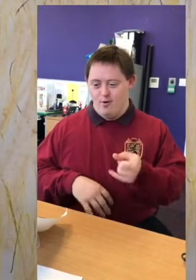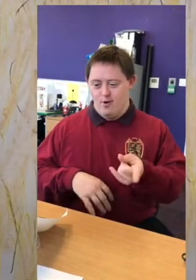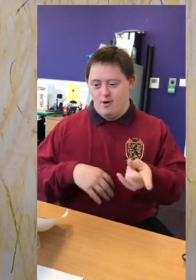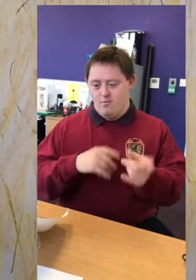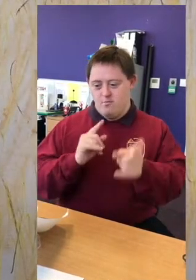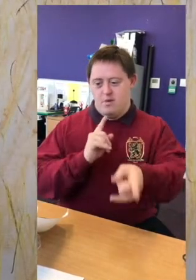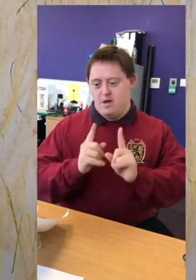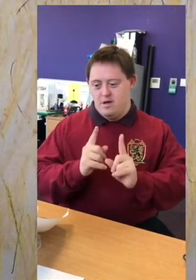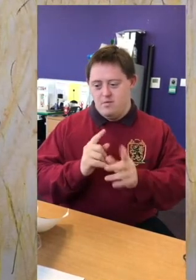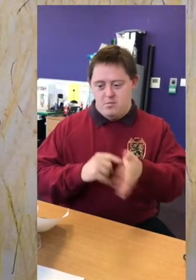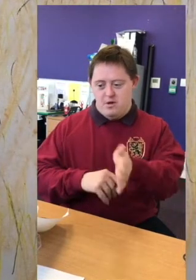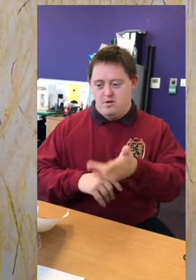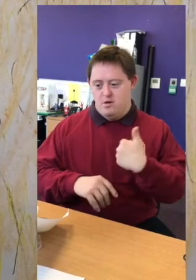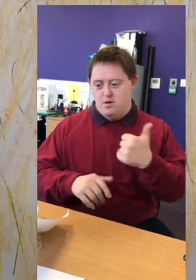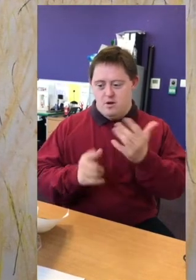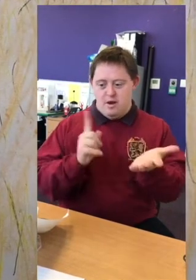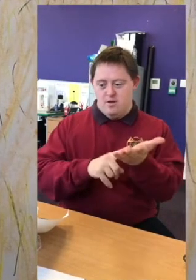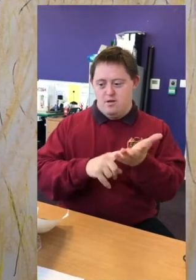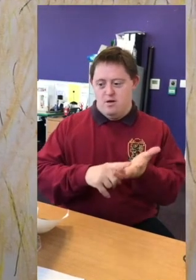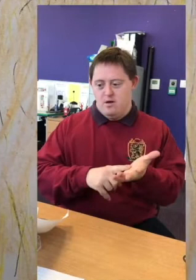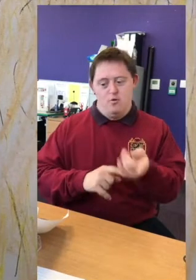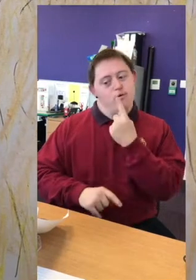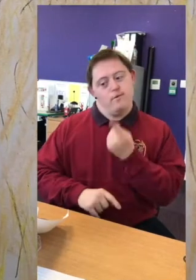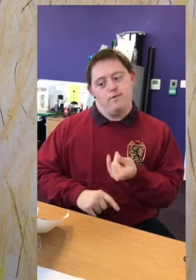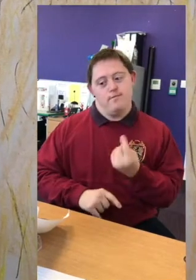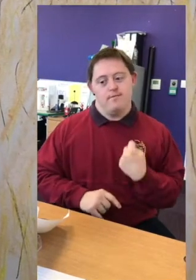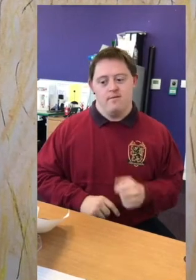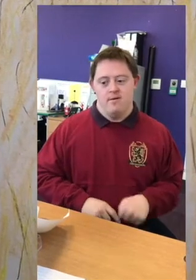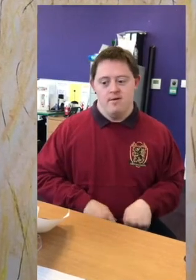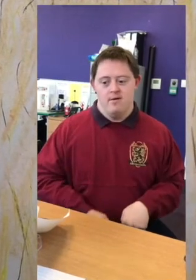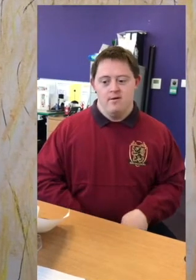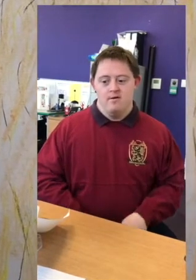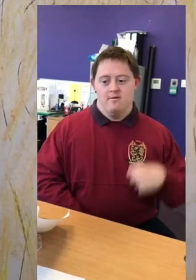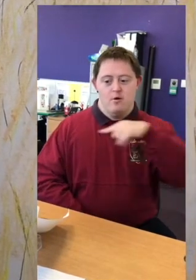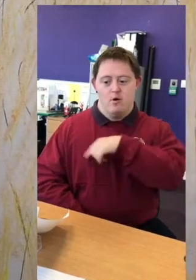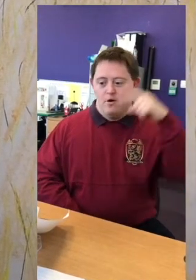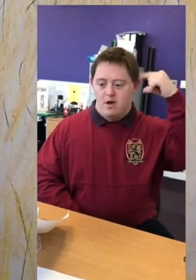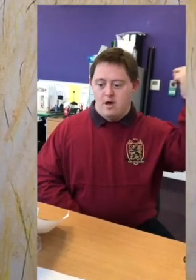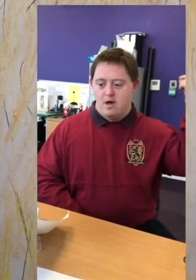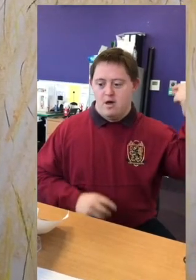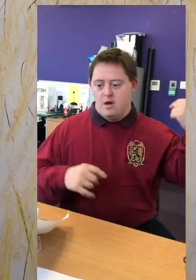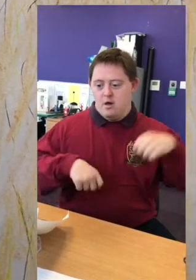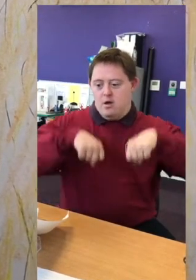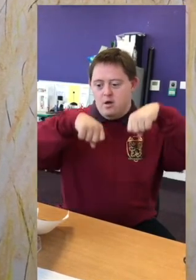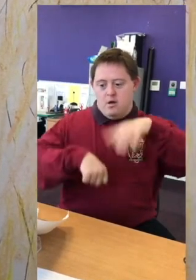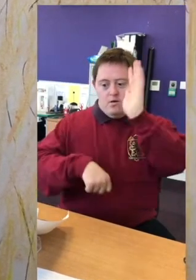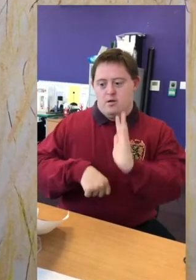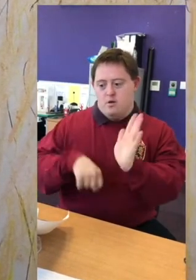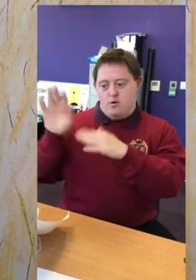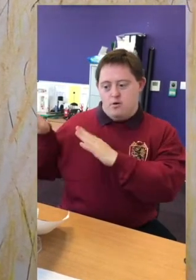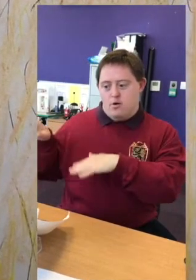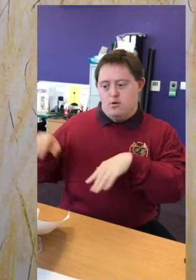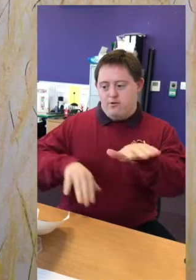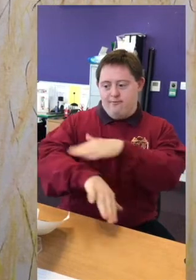Once met a maiden, a legend I am told. A heron from her